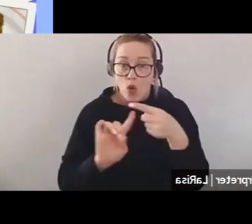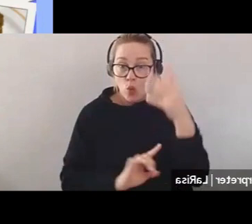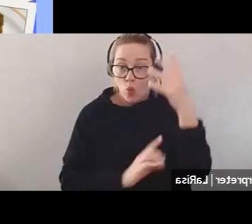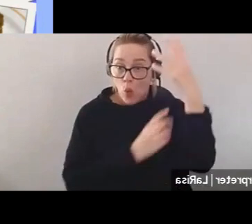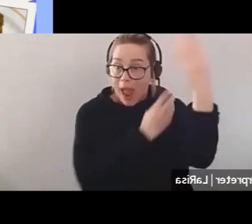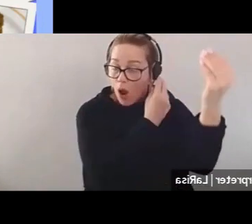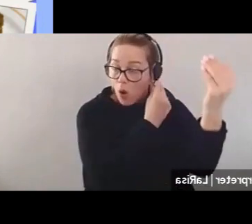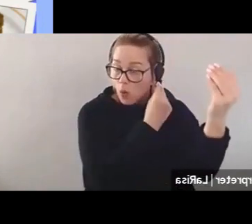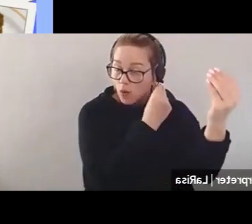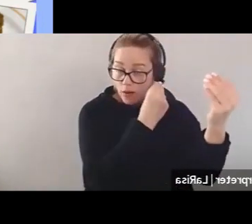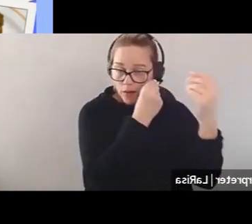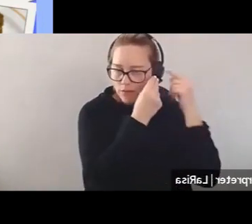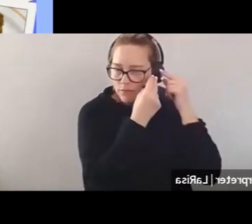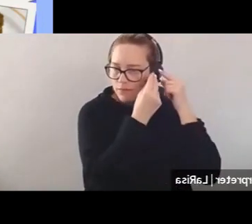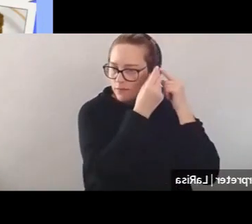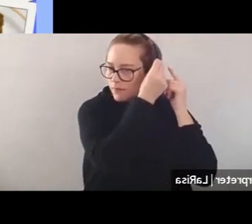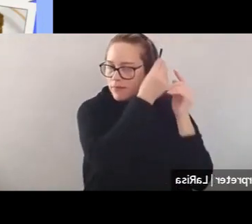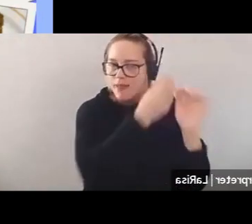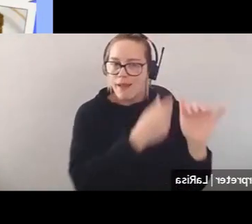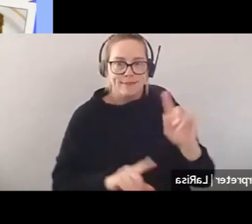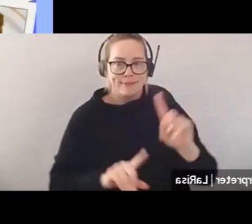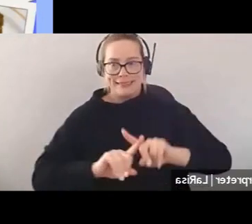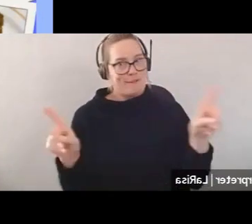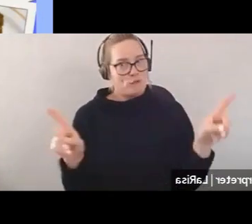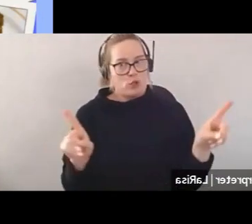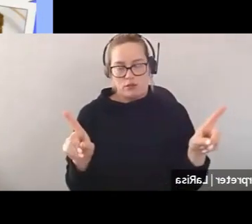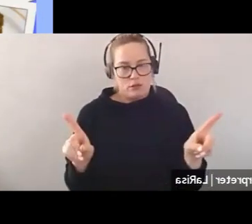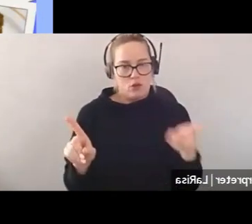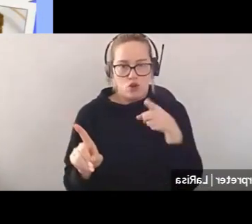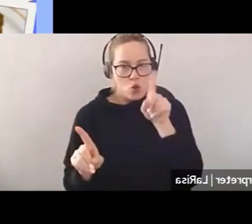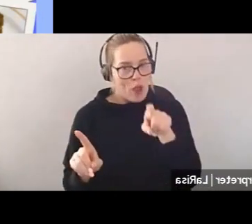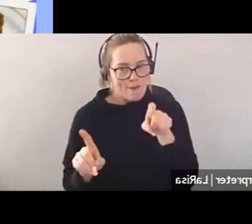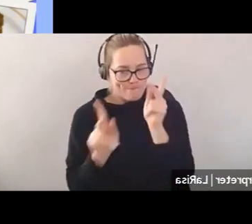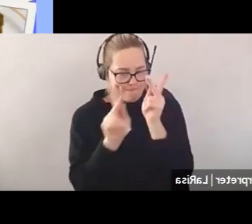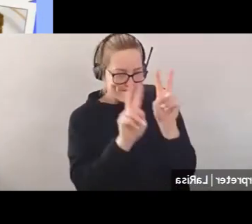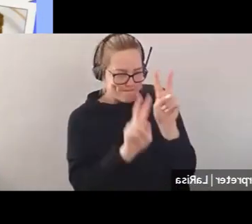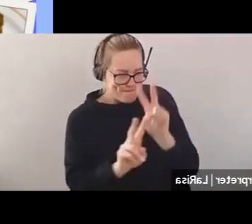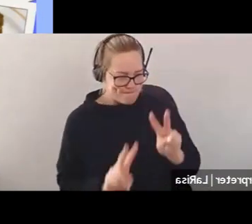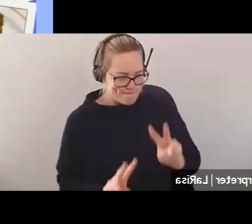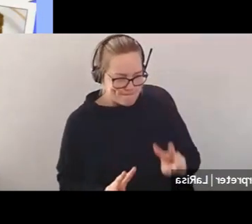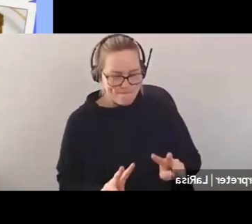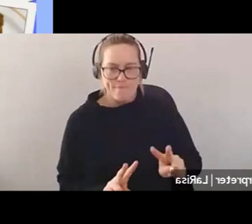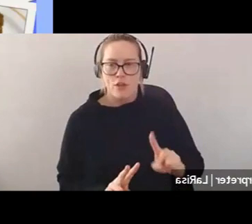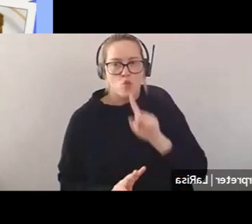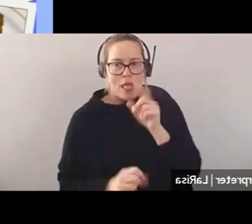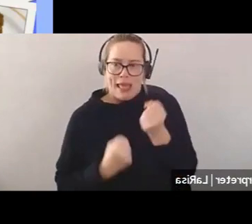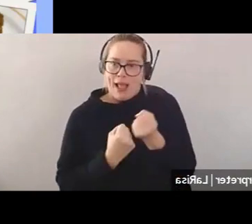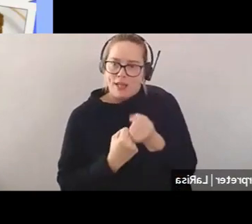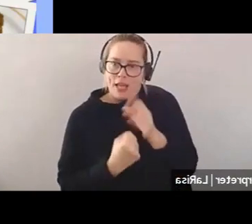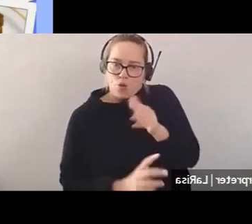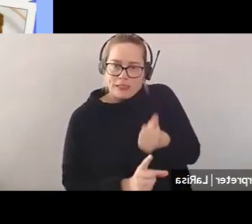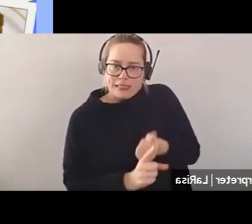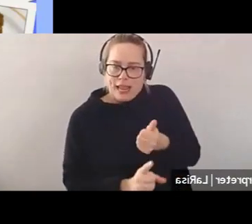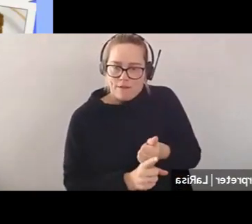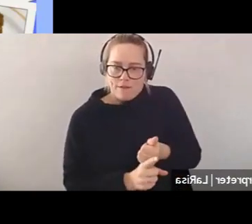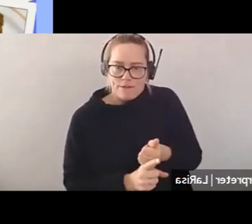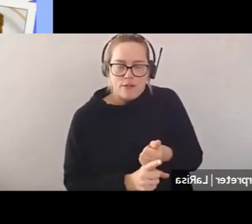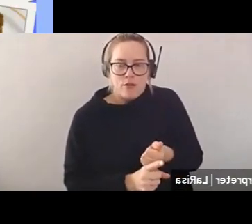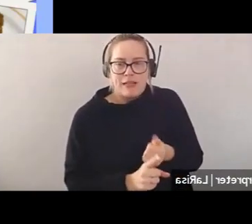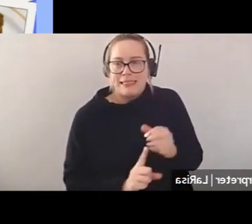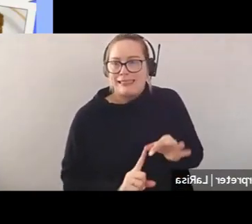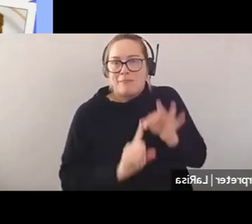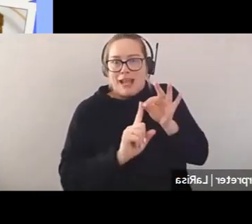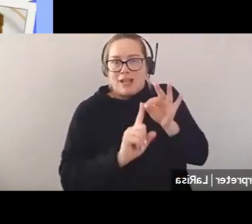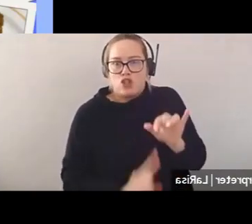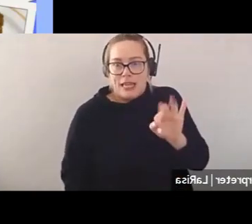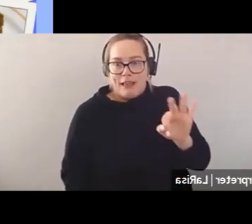about, it's kind of like the Wild West. So you really have to be an advocate. And I know that that's the way it is for any kind of